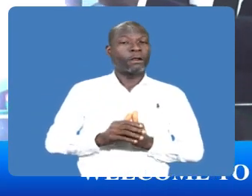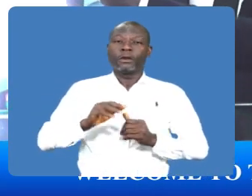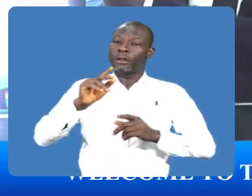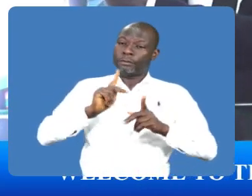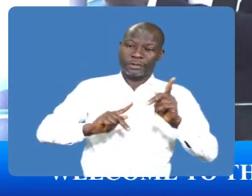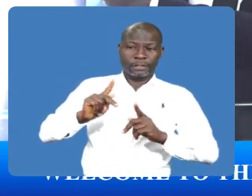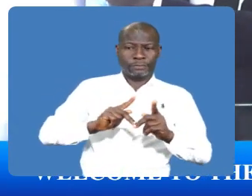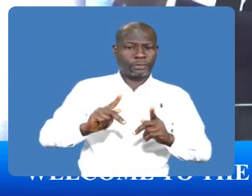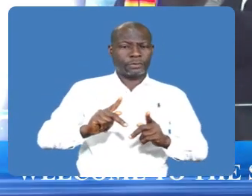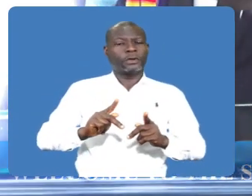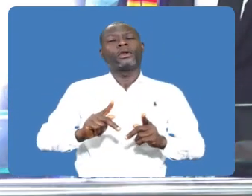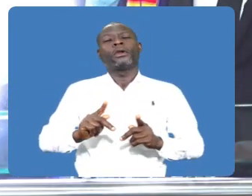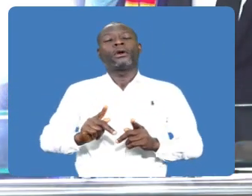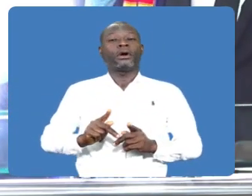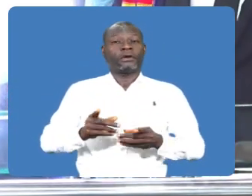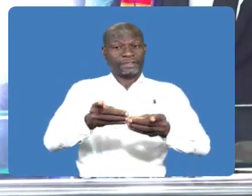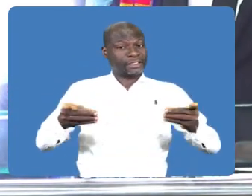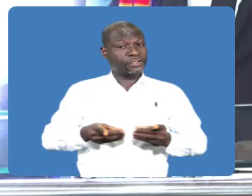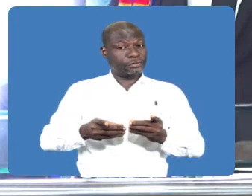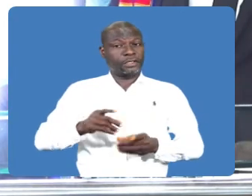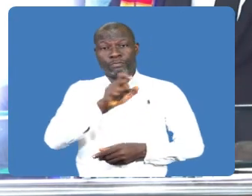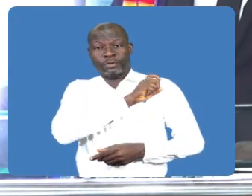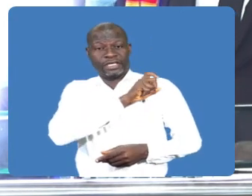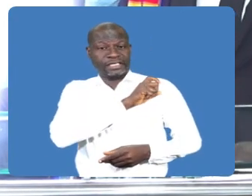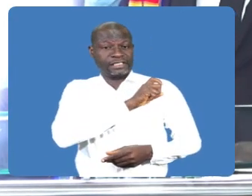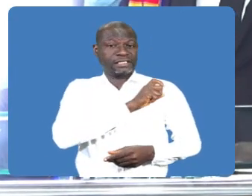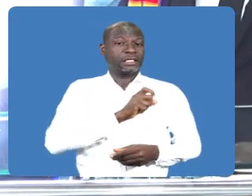the representative of the District Police Commander,